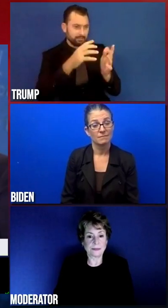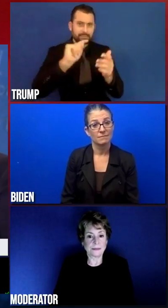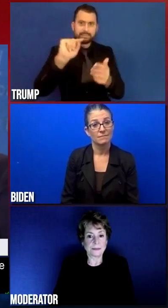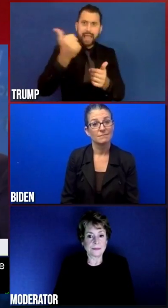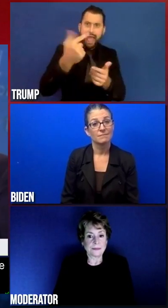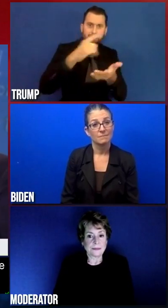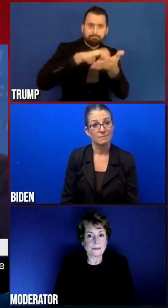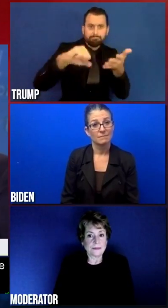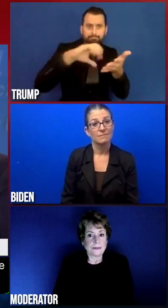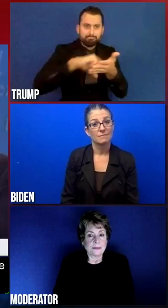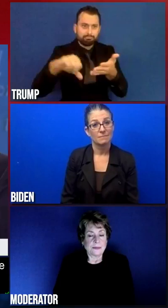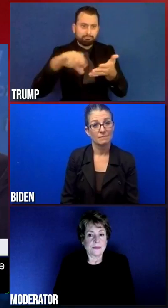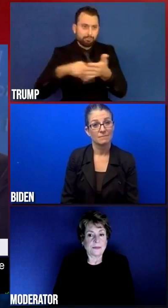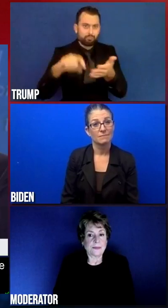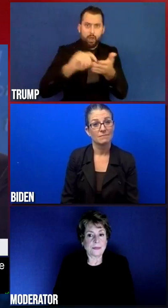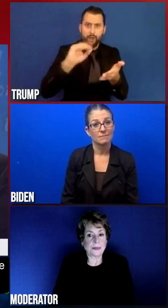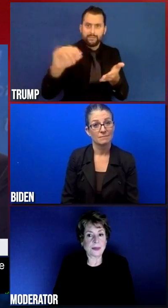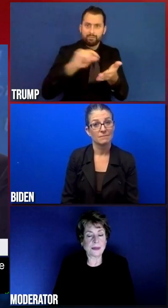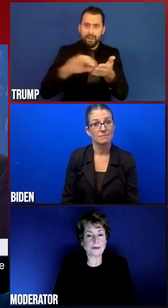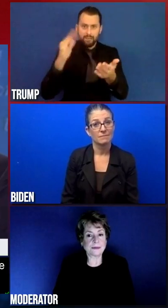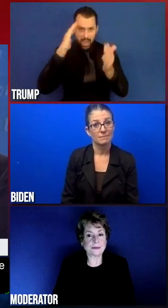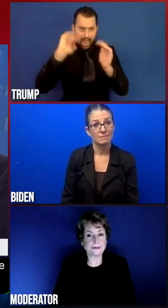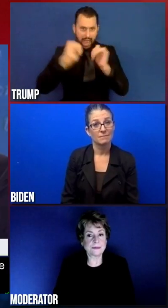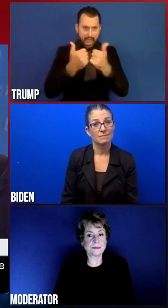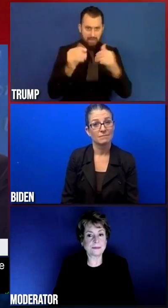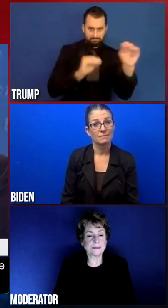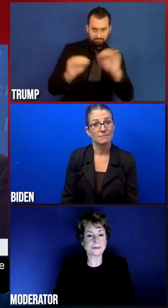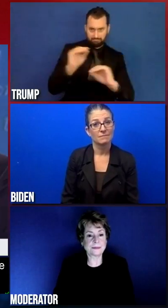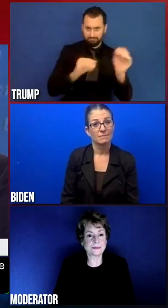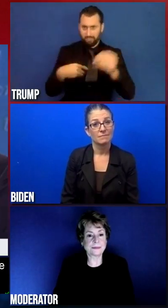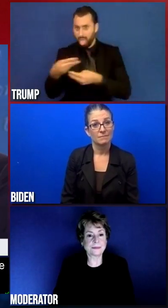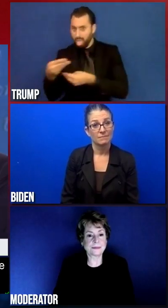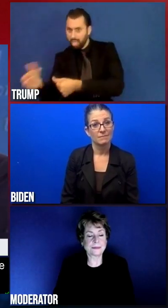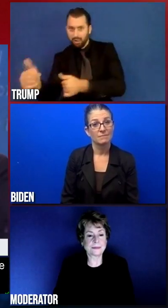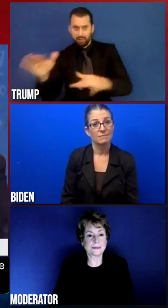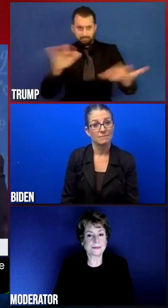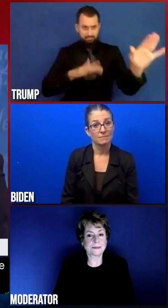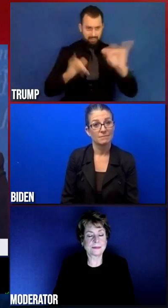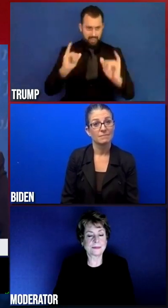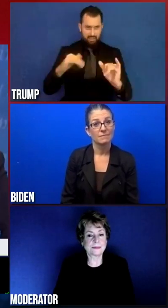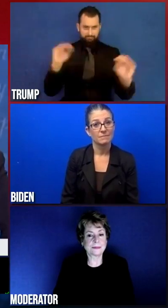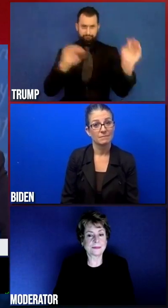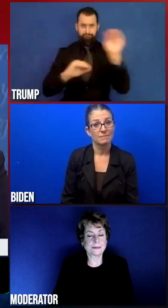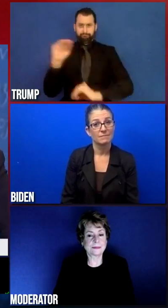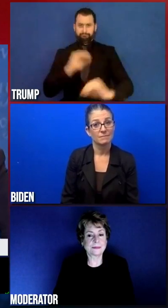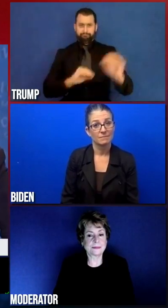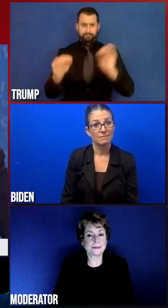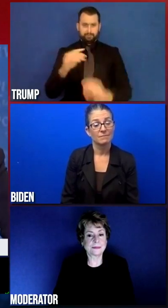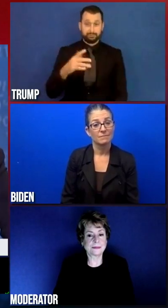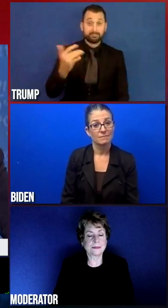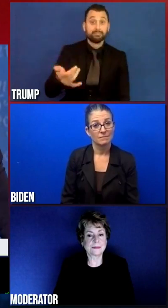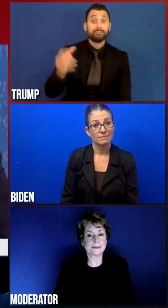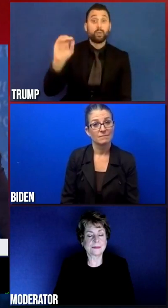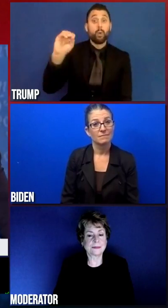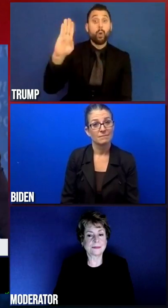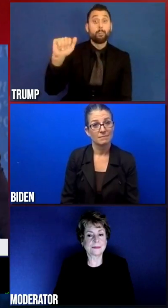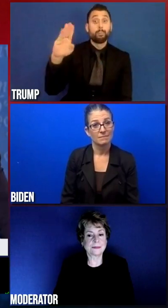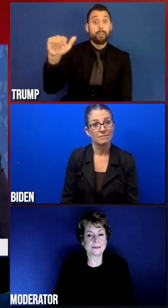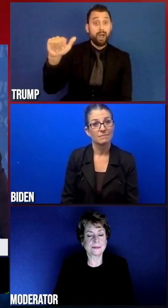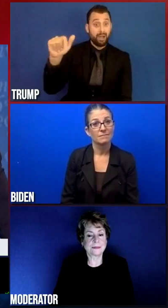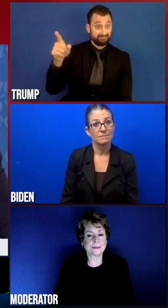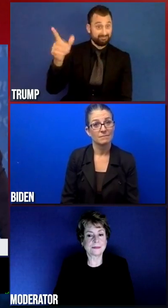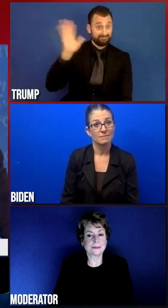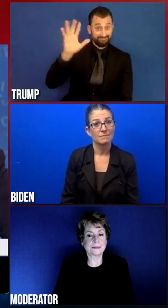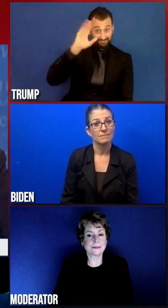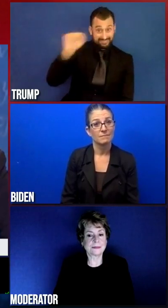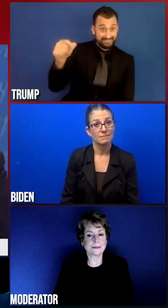way, was given to me by the Obama administration, if you can believe that. Now, the man got fired right after that happened. But Vice President Biden,